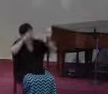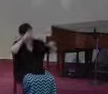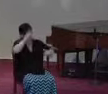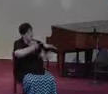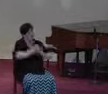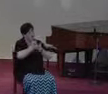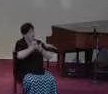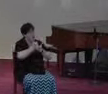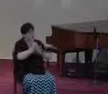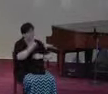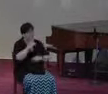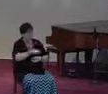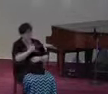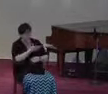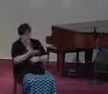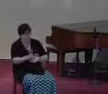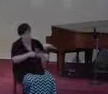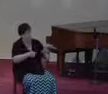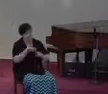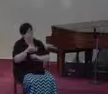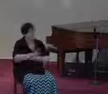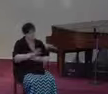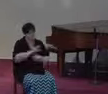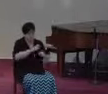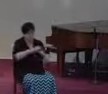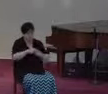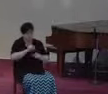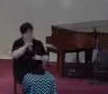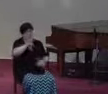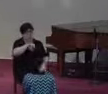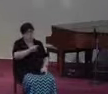he forced out the words, not only, "Woman,